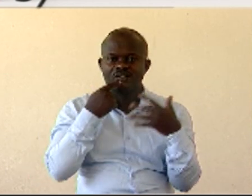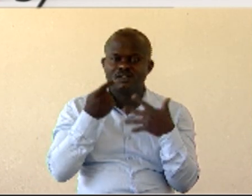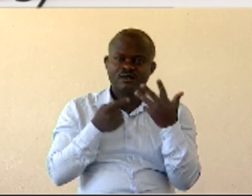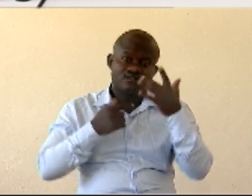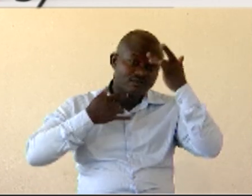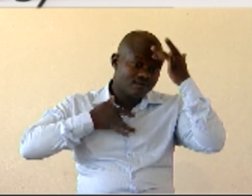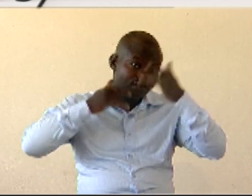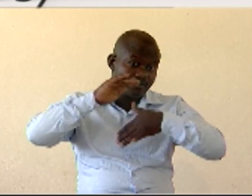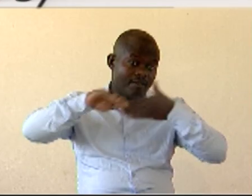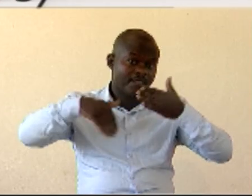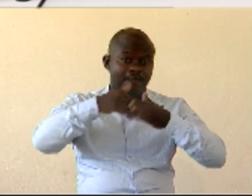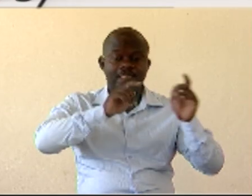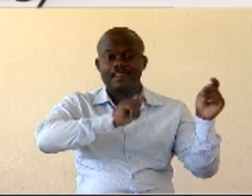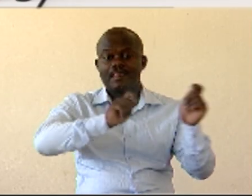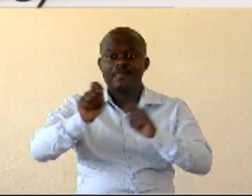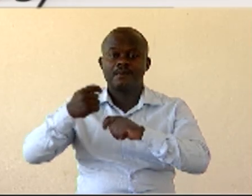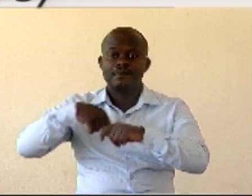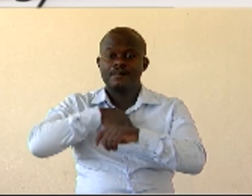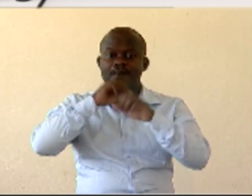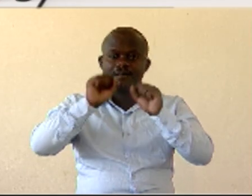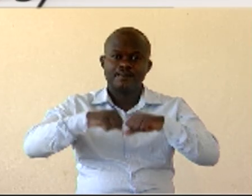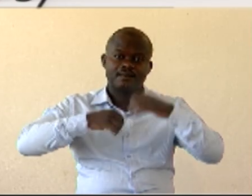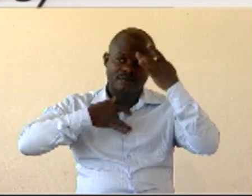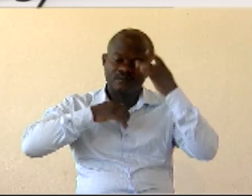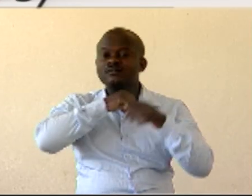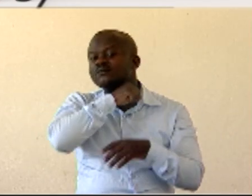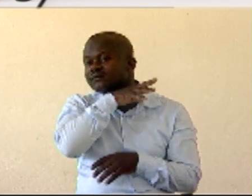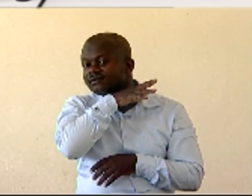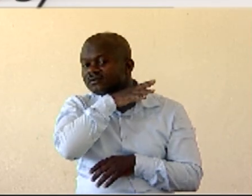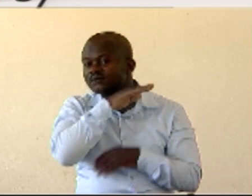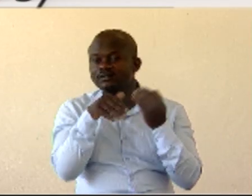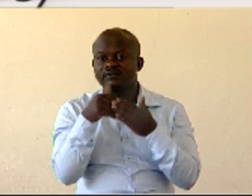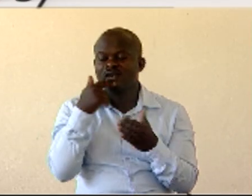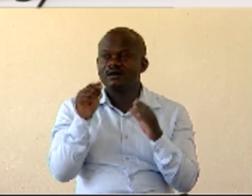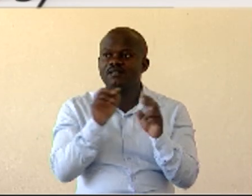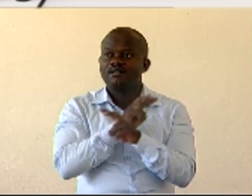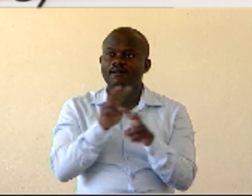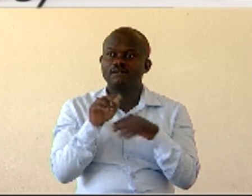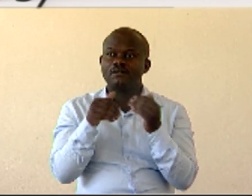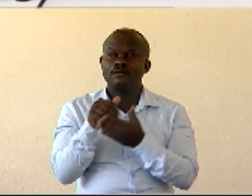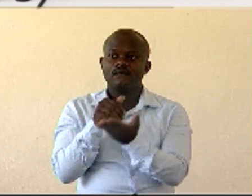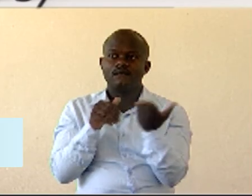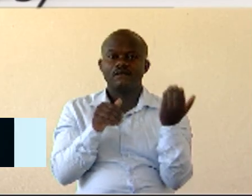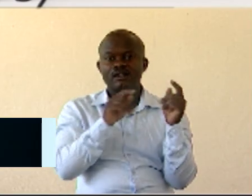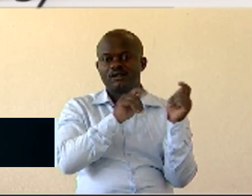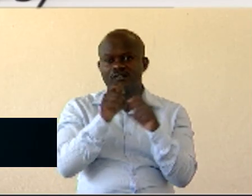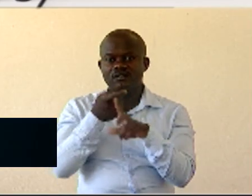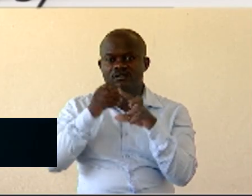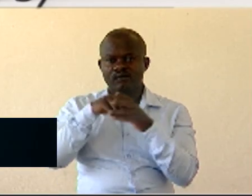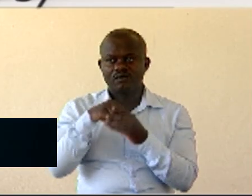infectious diseases are transmitted through what you call contagious. We have ever had, maybe for us, we got a chance of not suffering